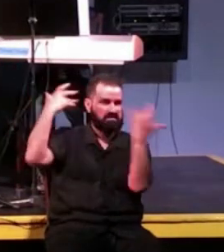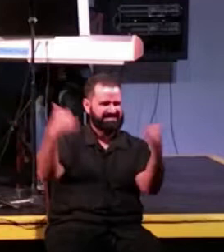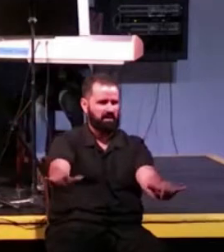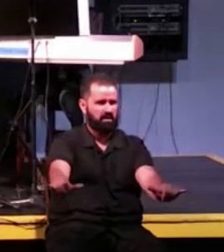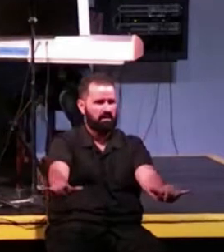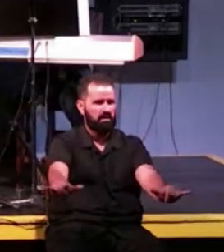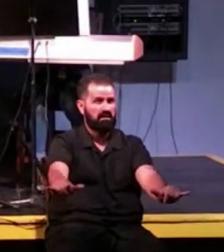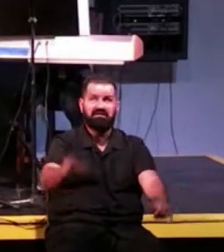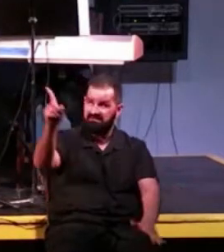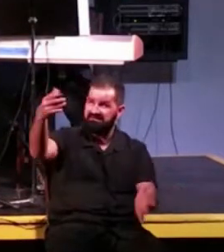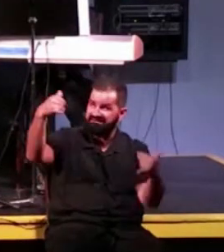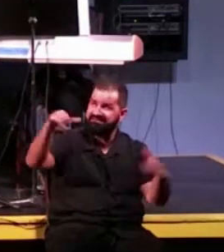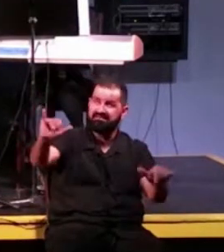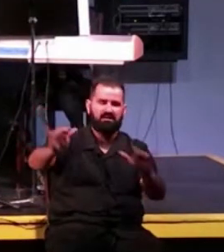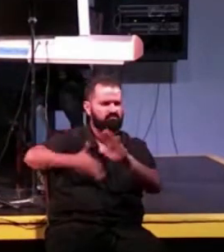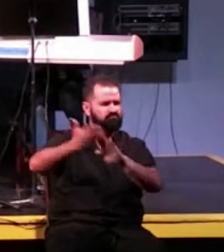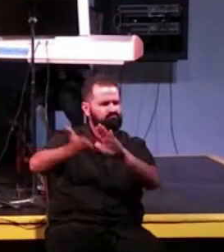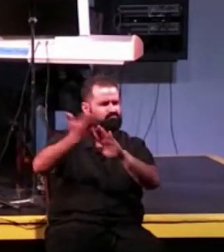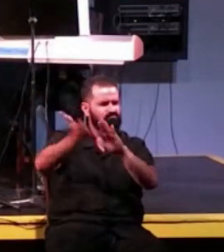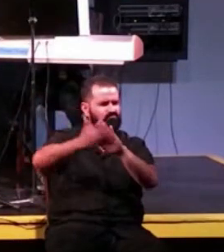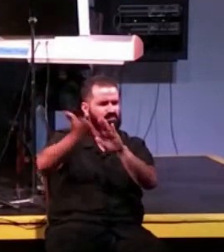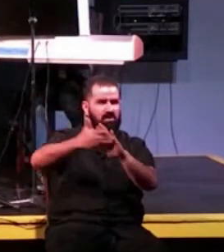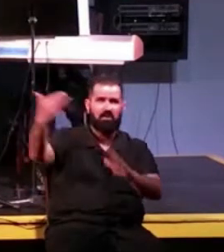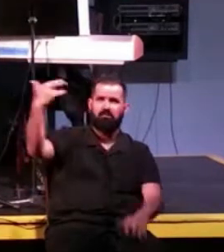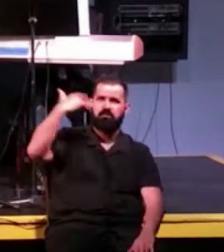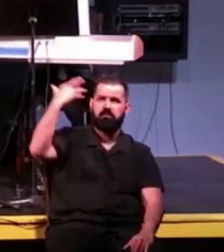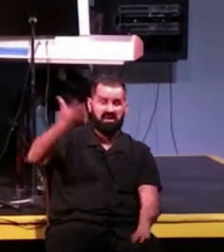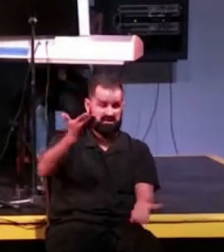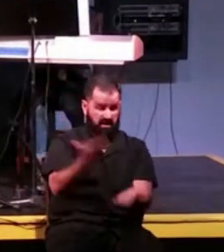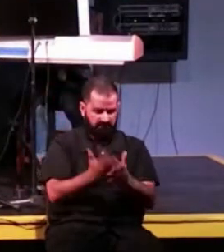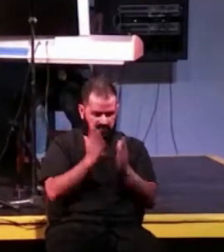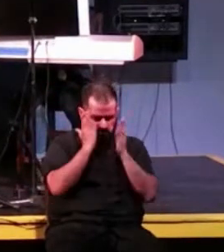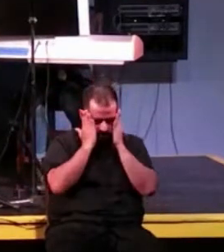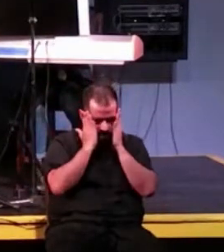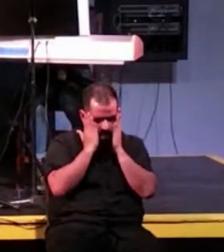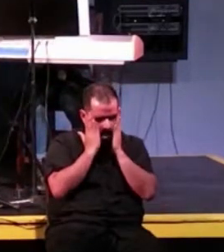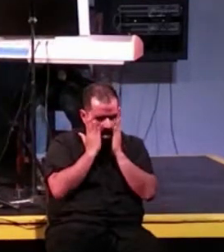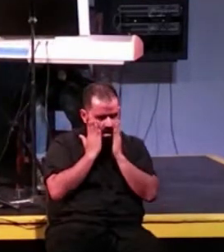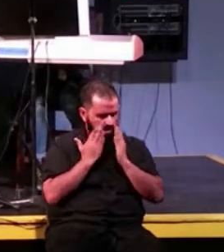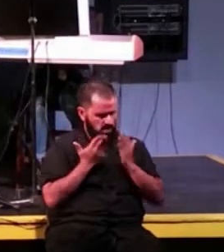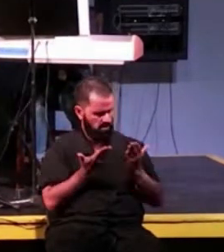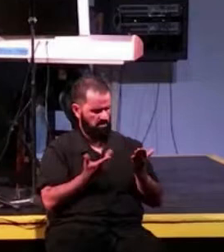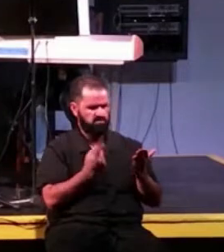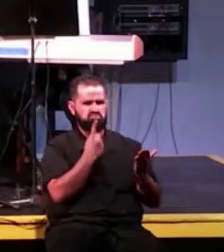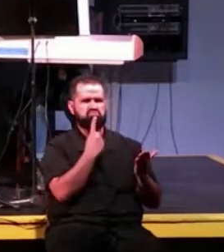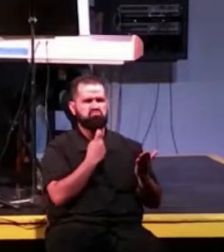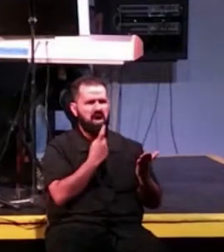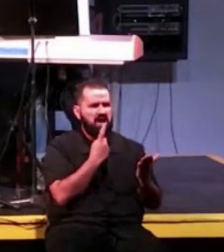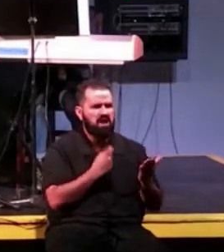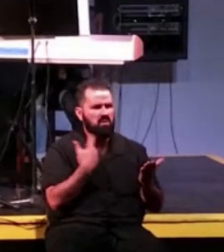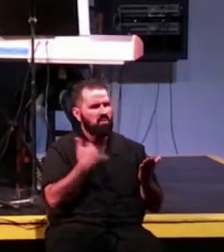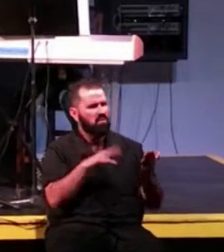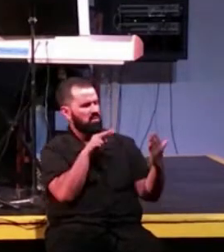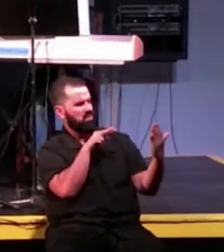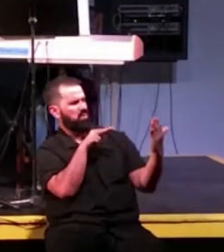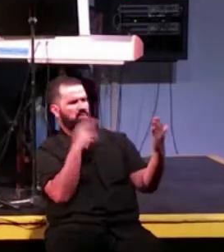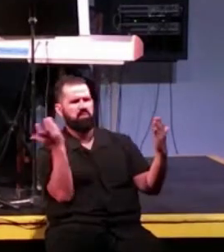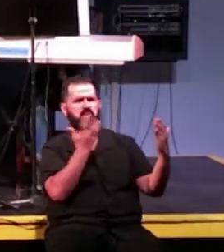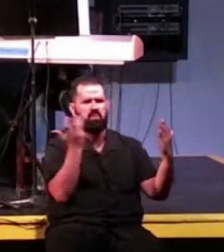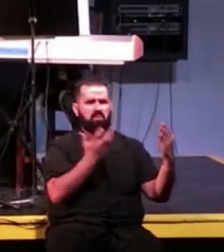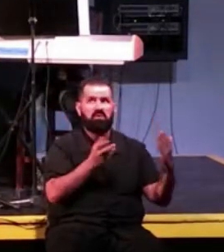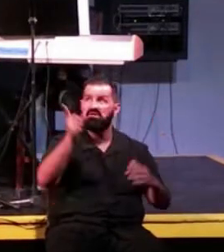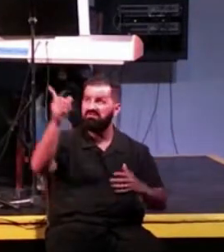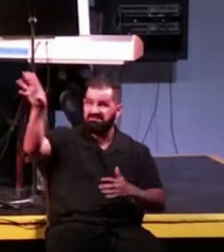I still work. And the evidence was there when I was red that the sun still works. Do